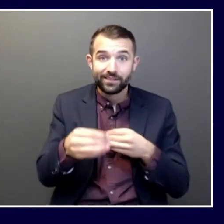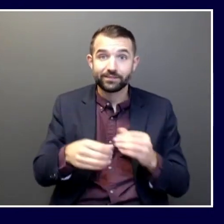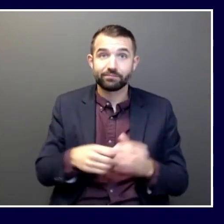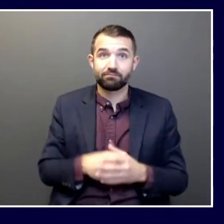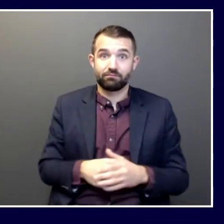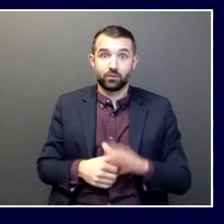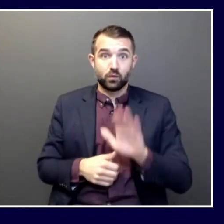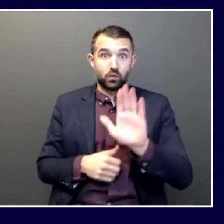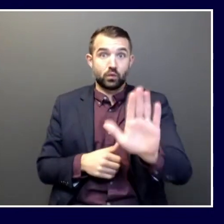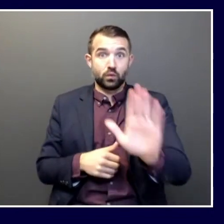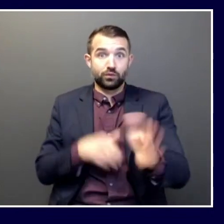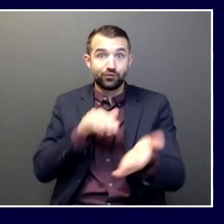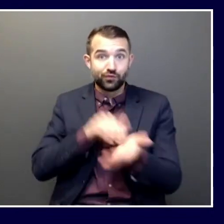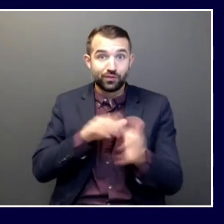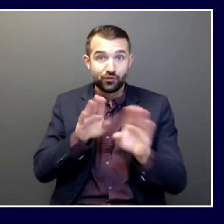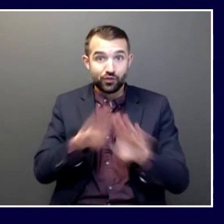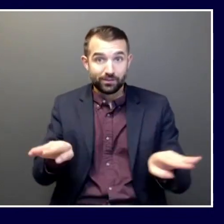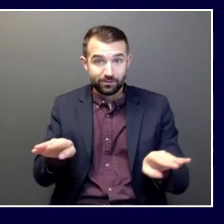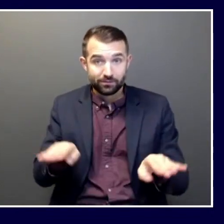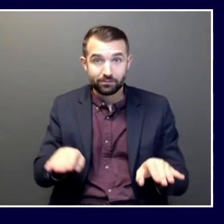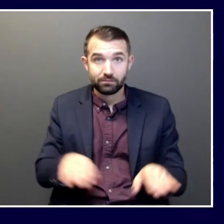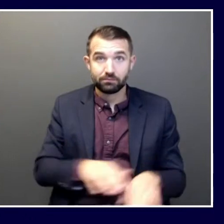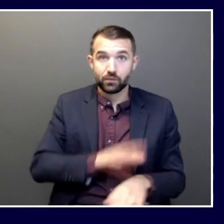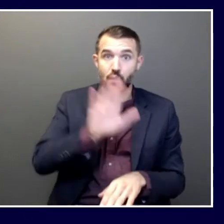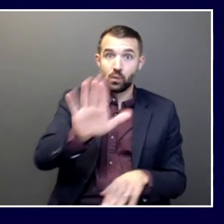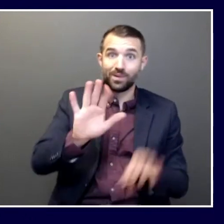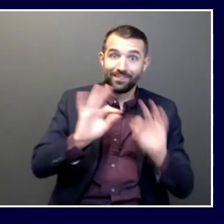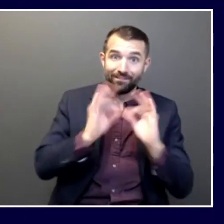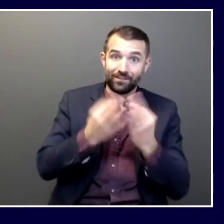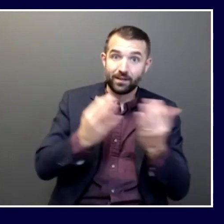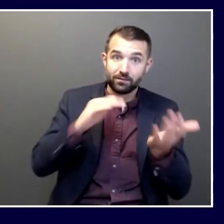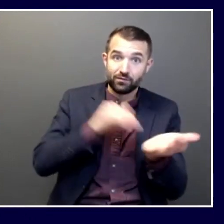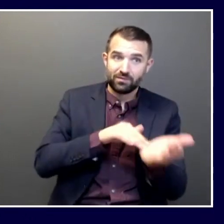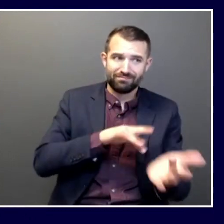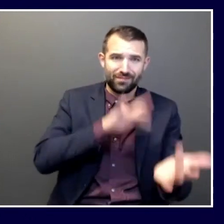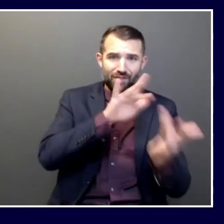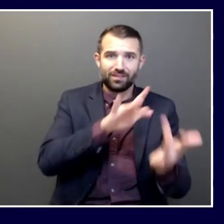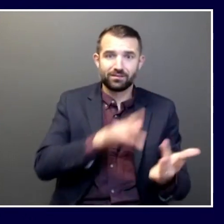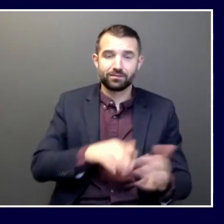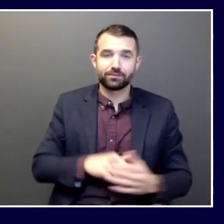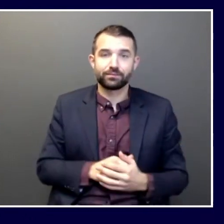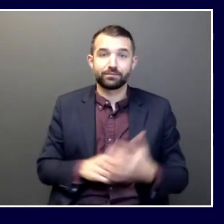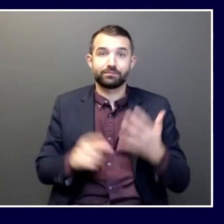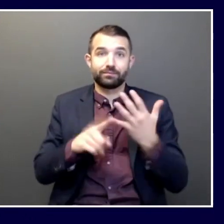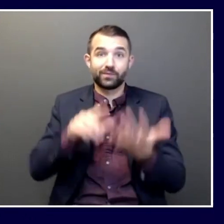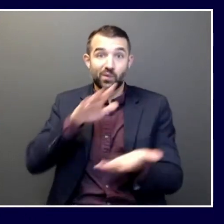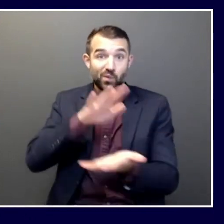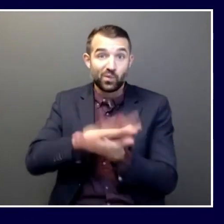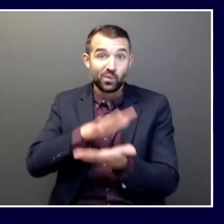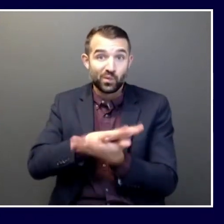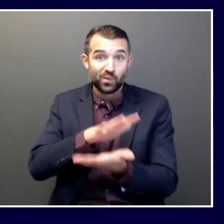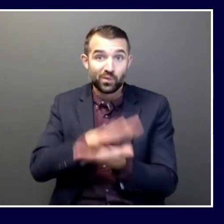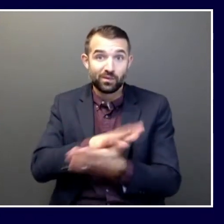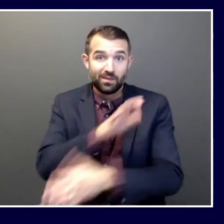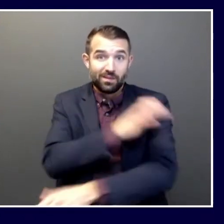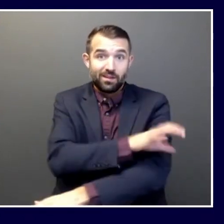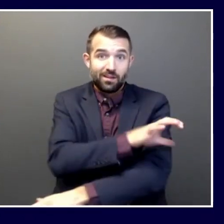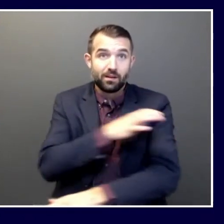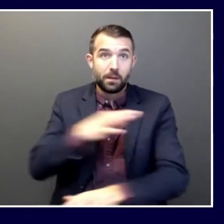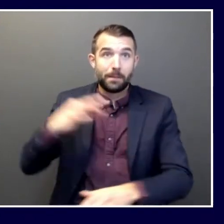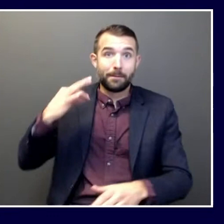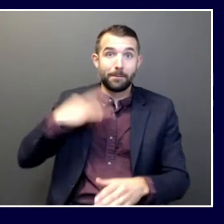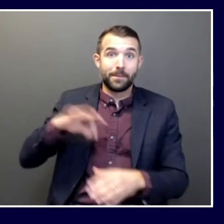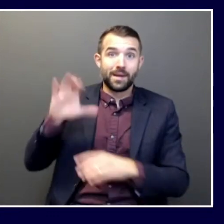pediatrician or family doctor. And then the fourth option are school-located clinics that Maine CDC, Maine